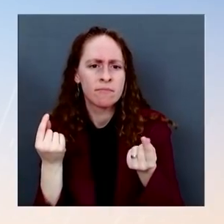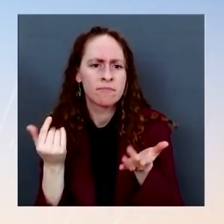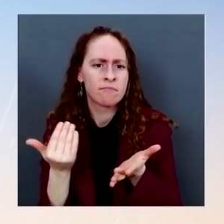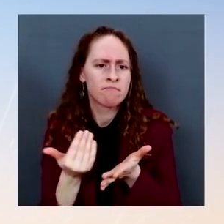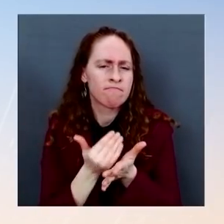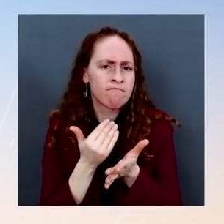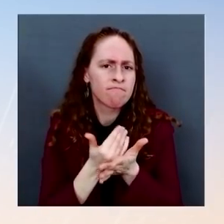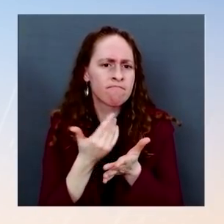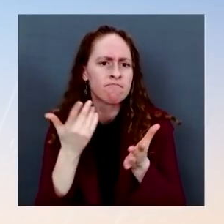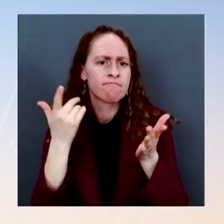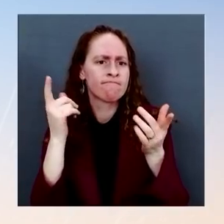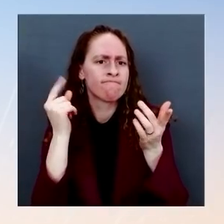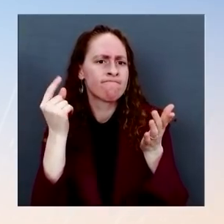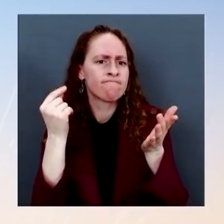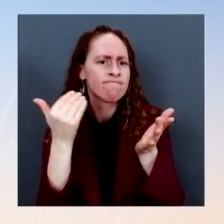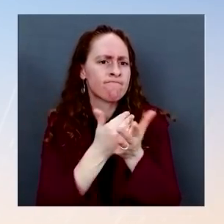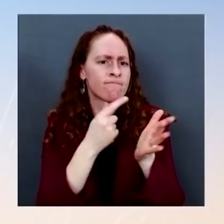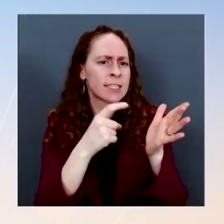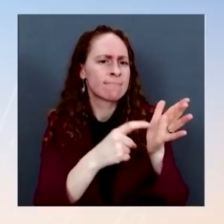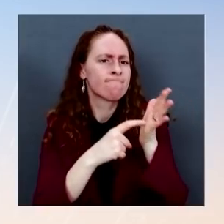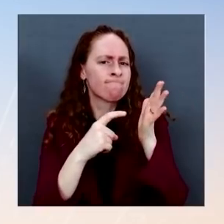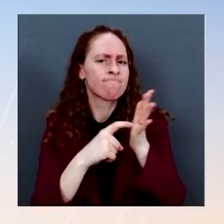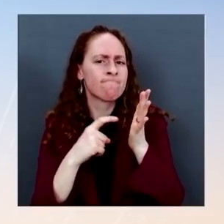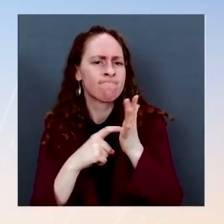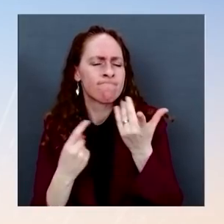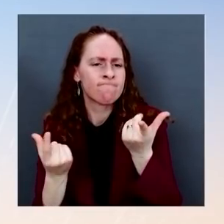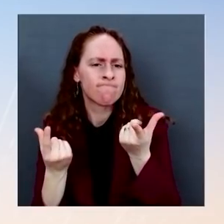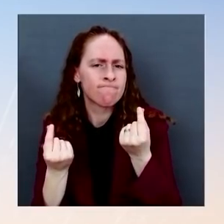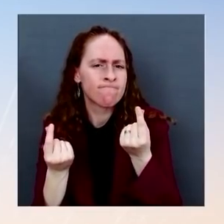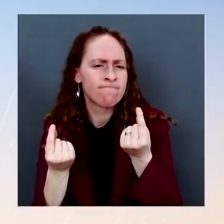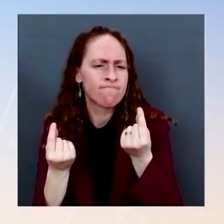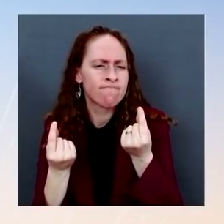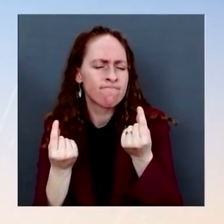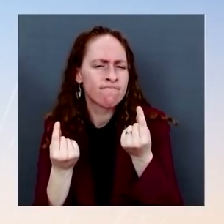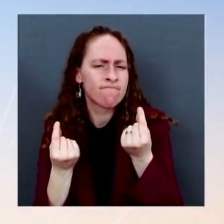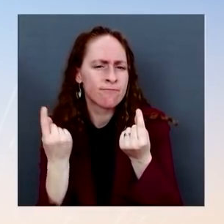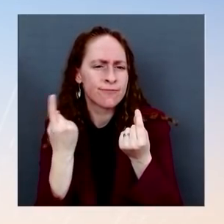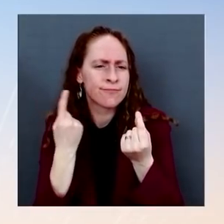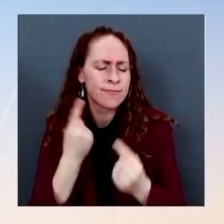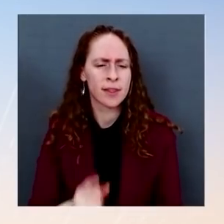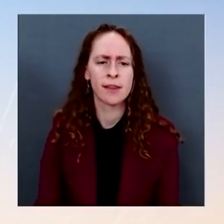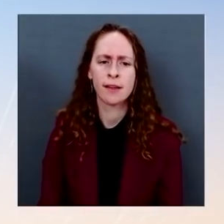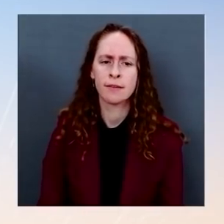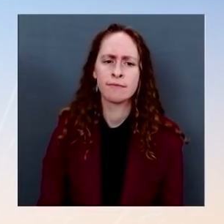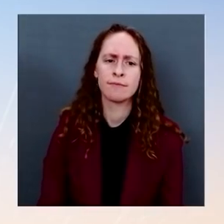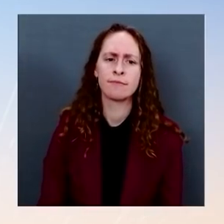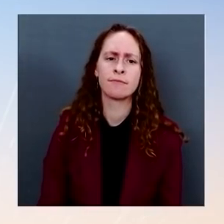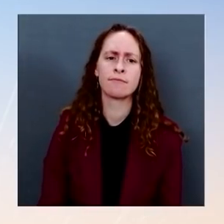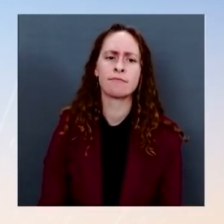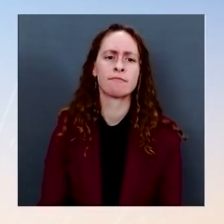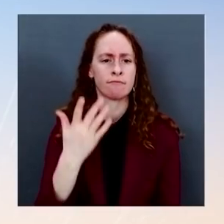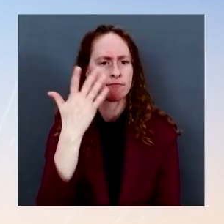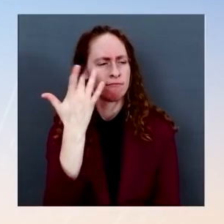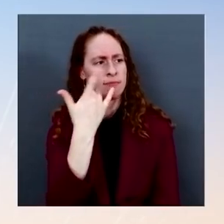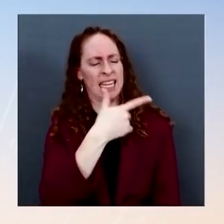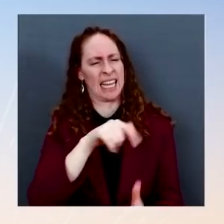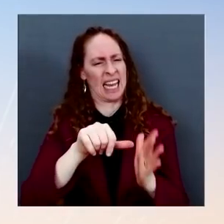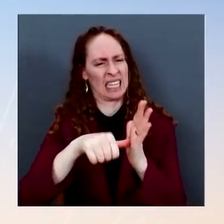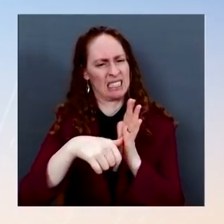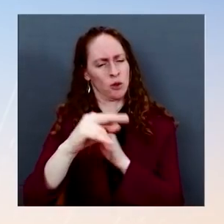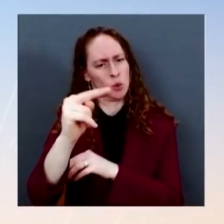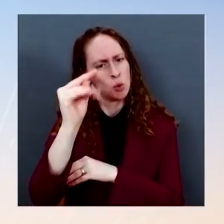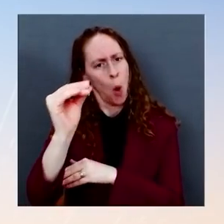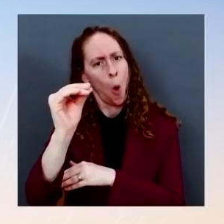join NATO. Sure. Well, let me first say, I know we put out a readout, I believe,